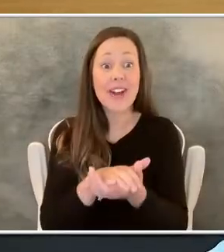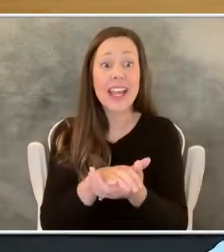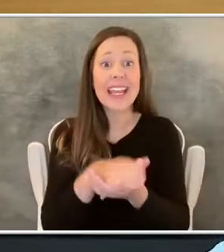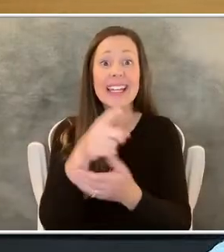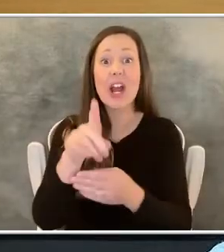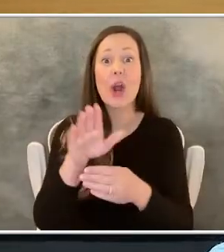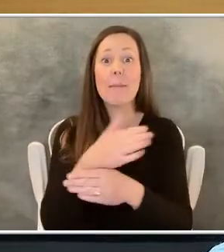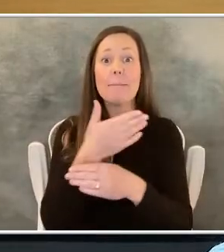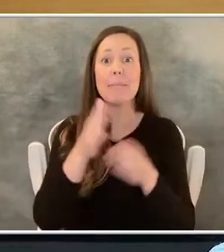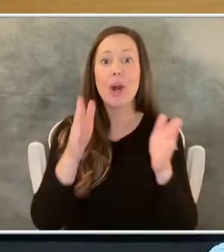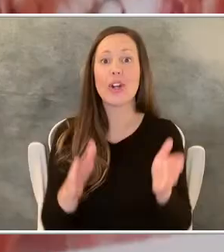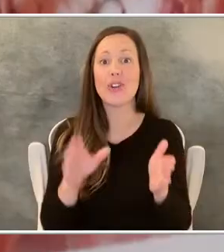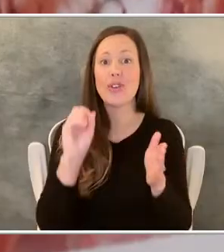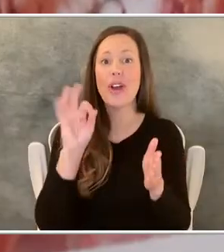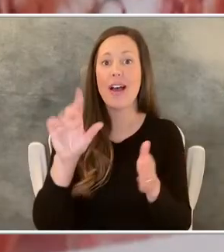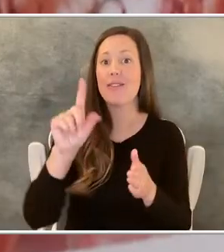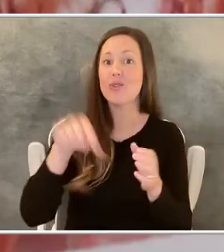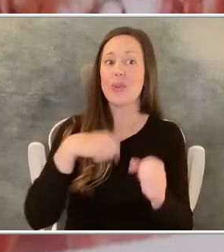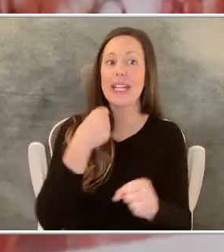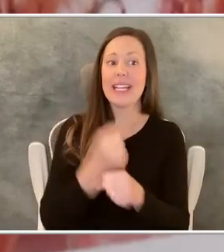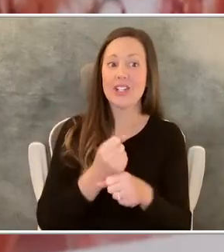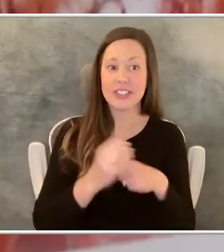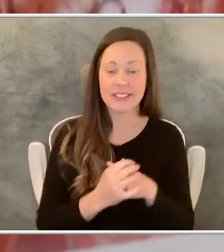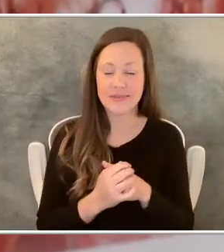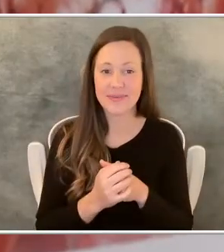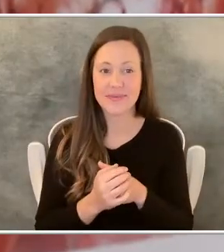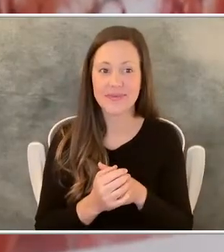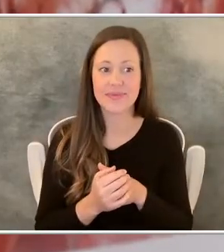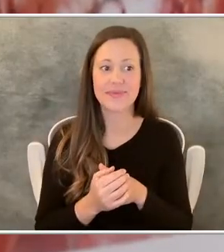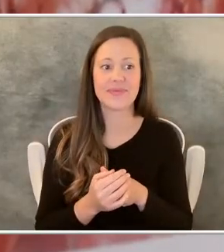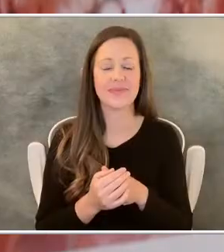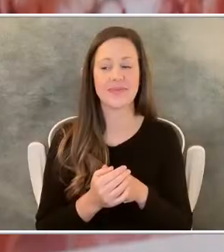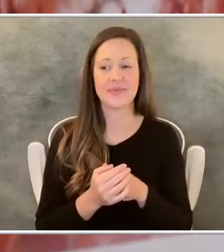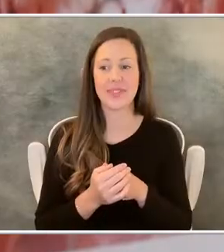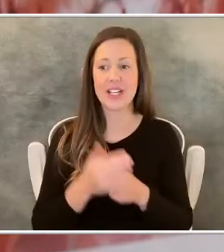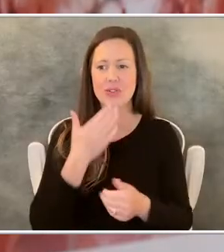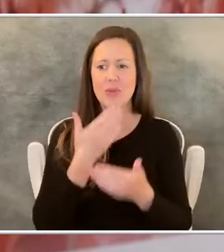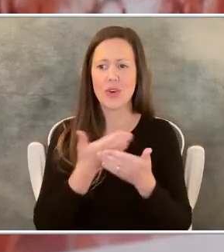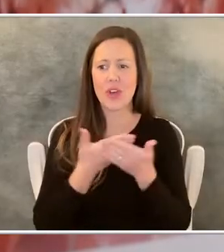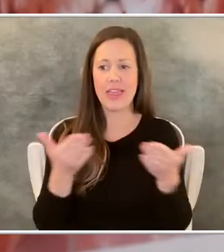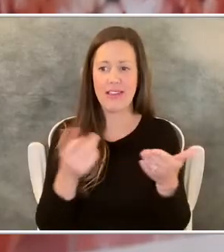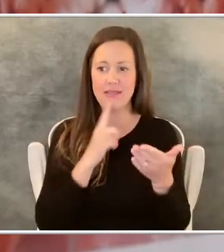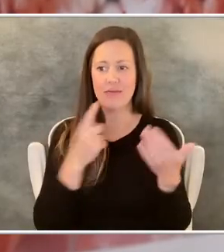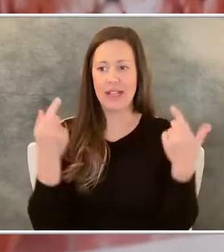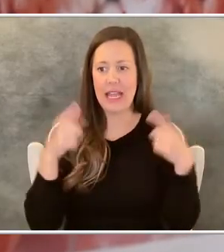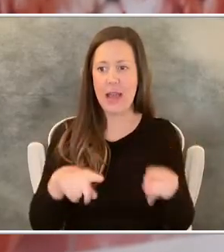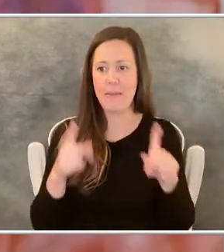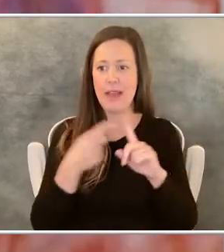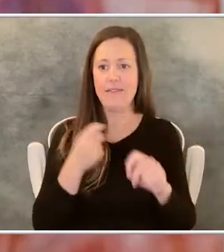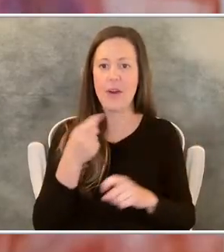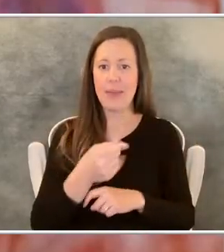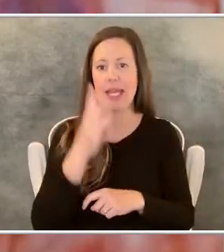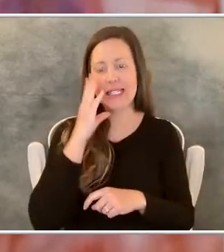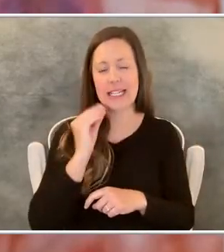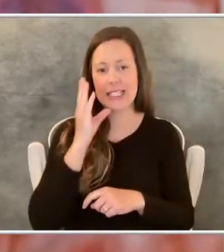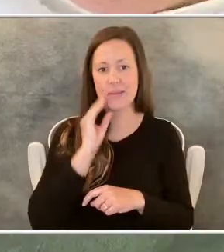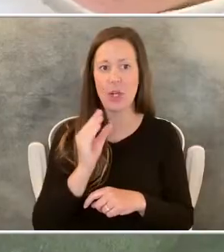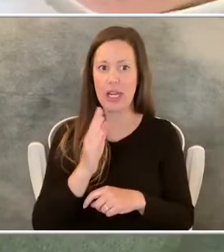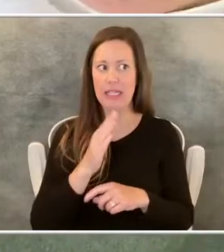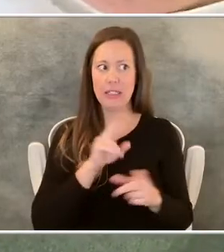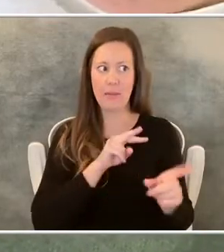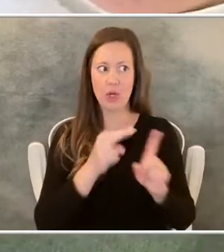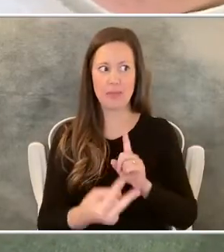years. So the good thing that came out of this is perspective and